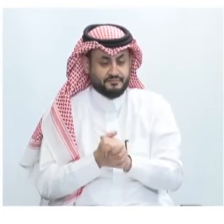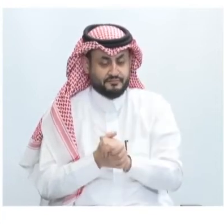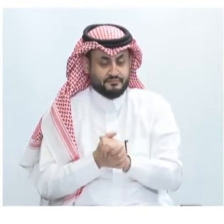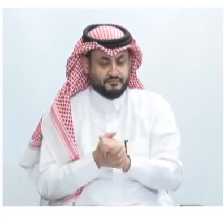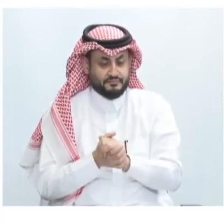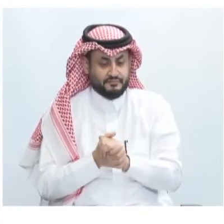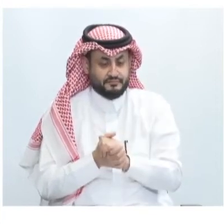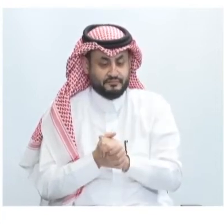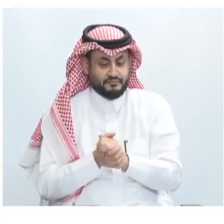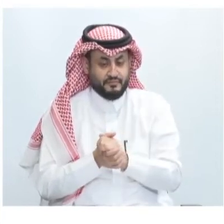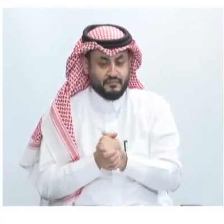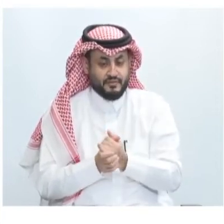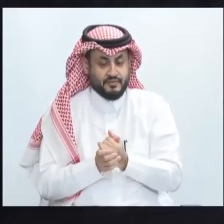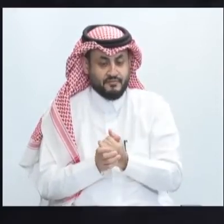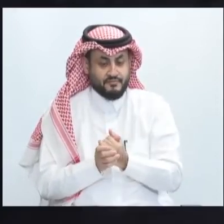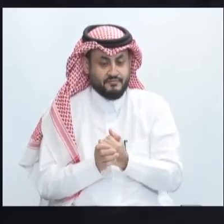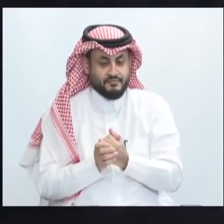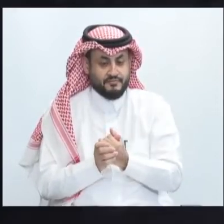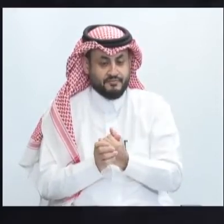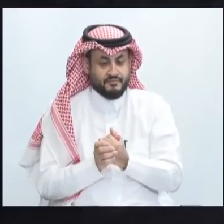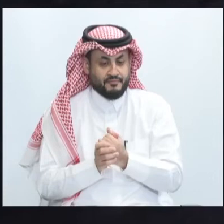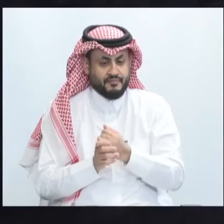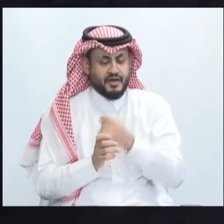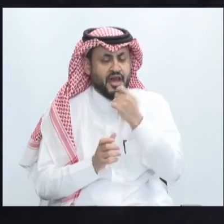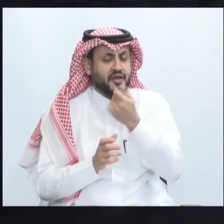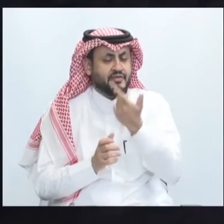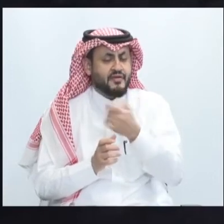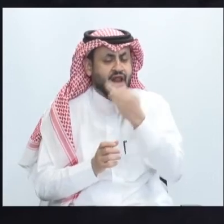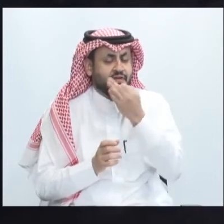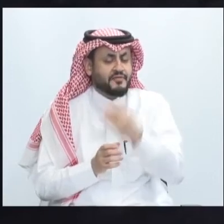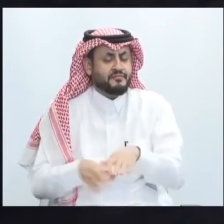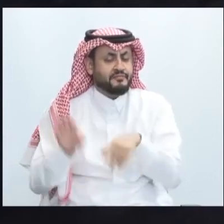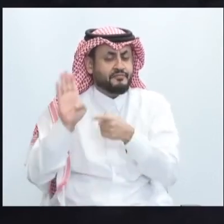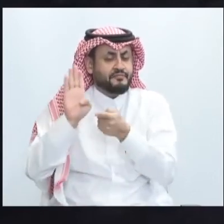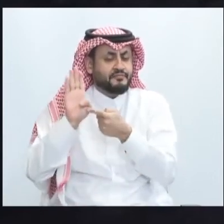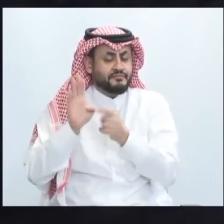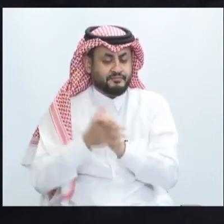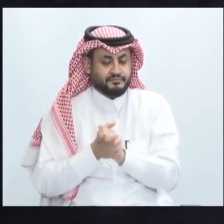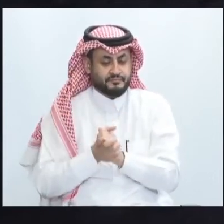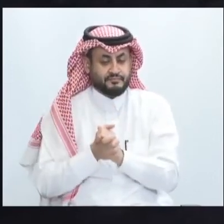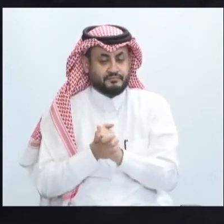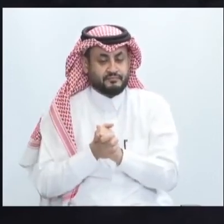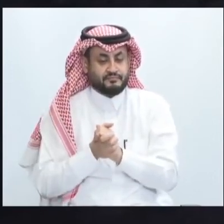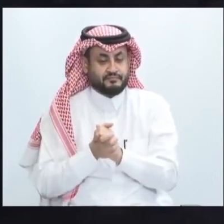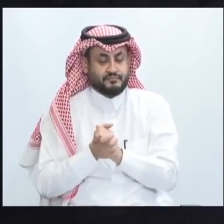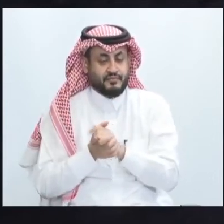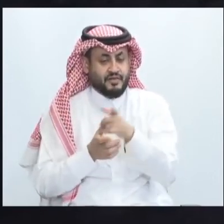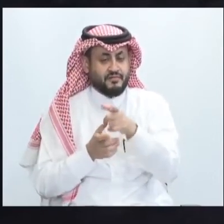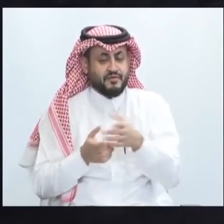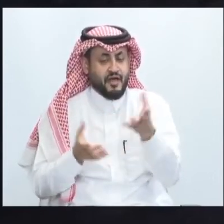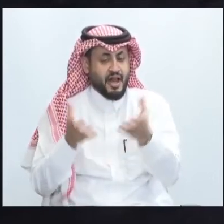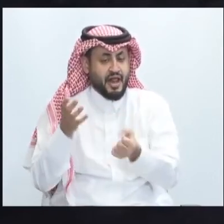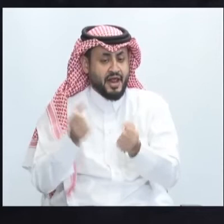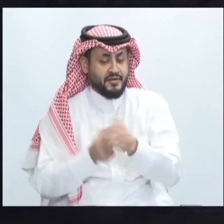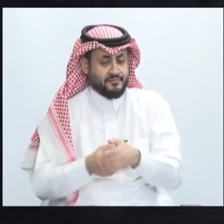C. And we say it, we pronounce it as k, k. Okay, so we say this is a